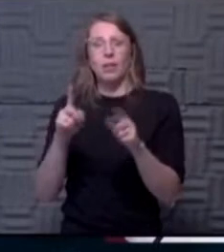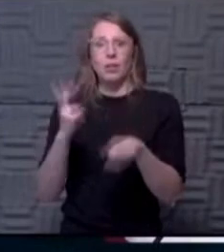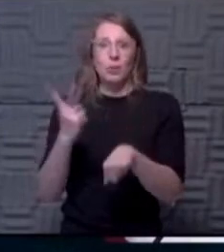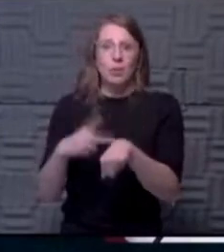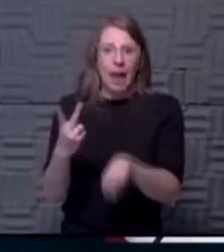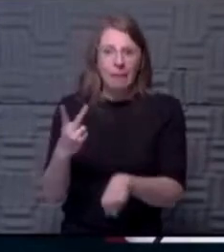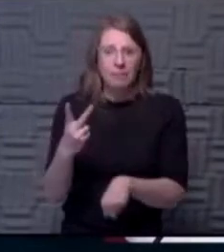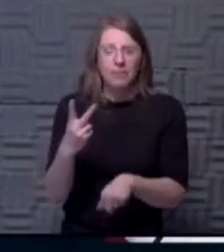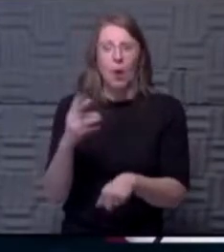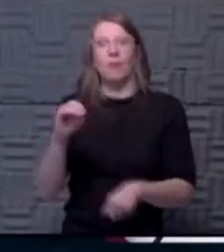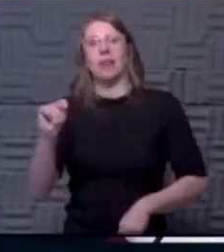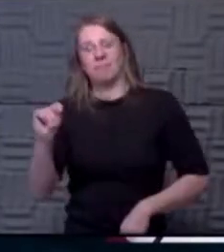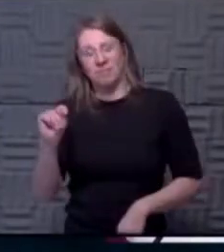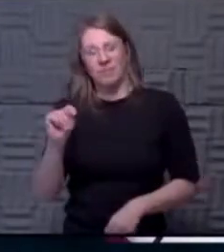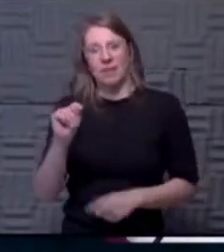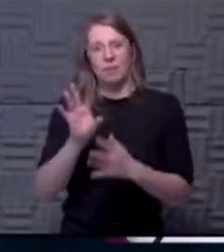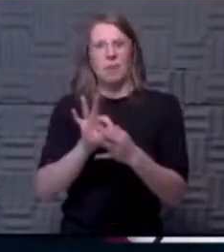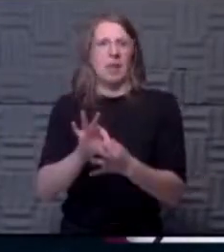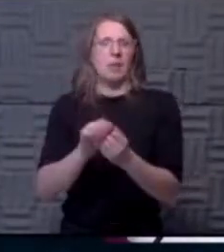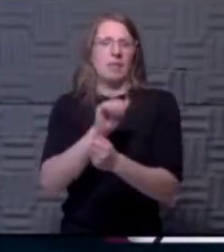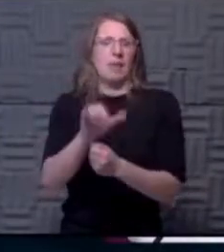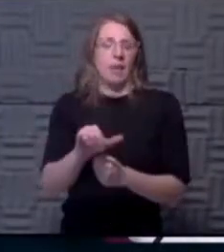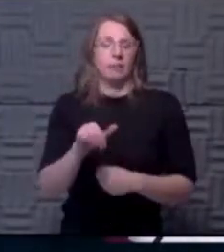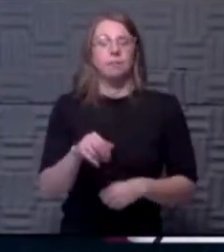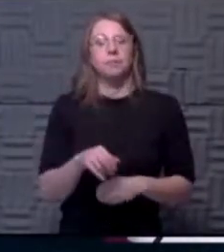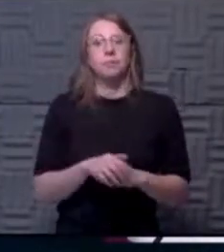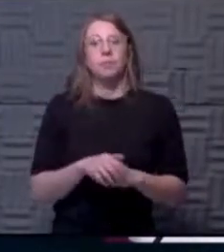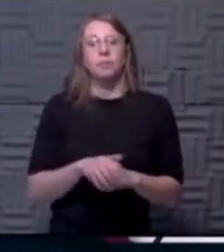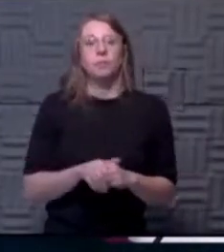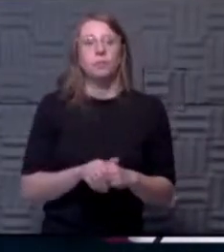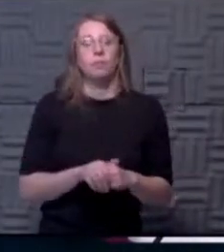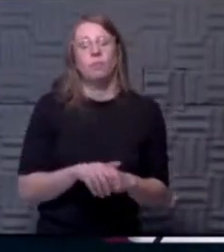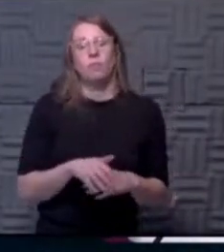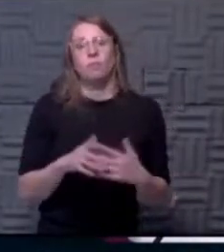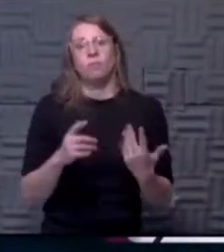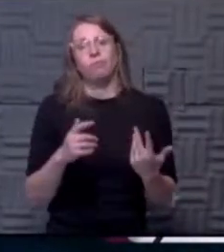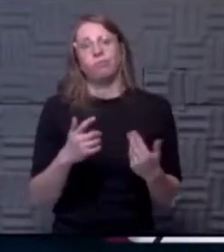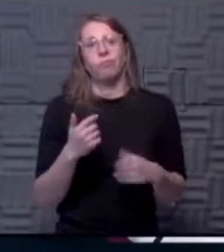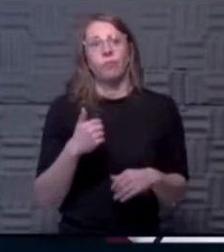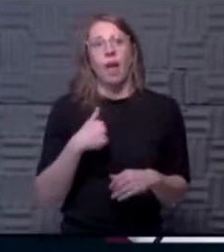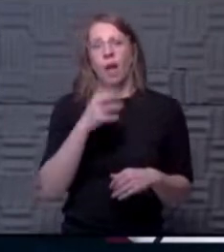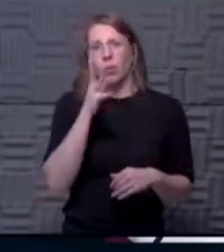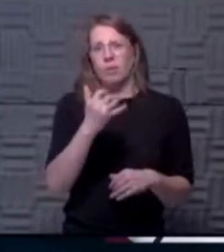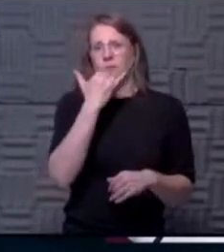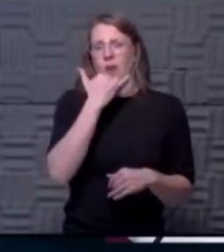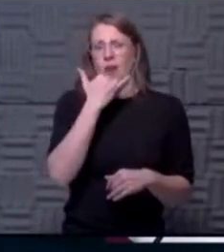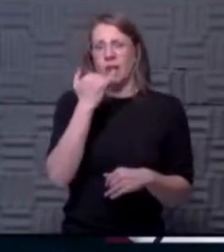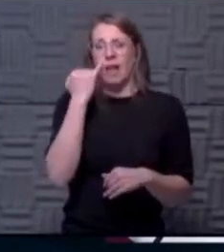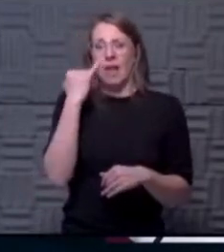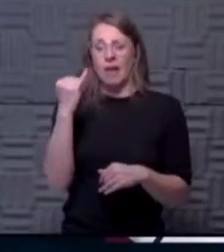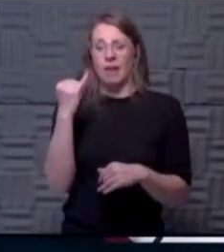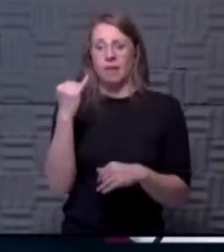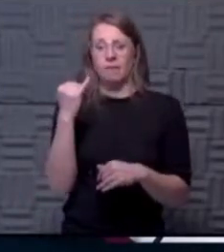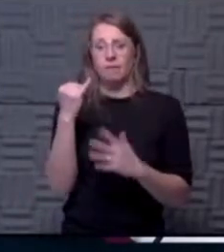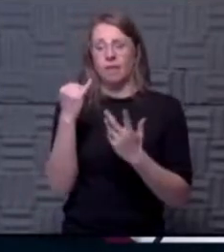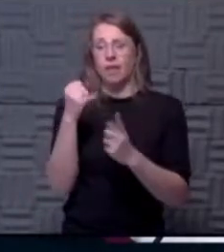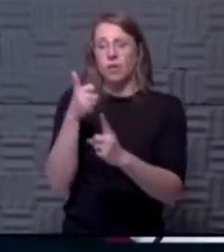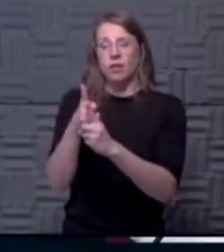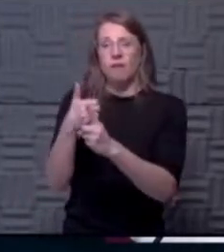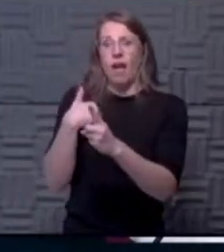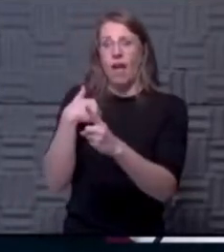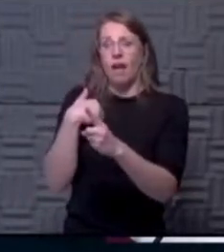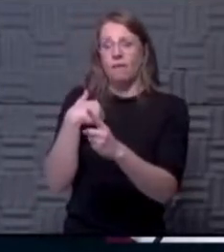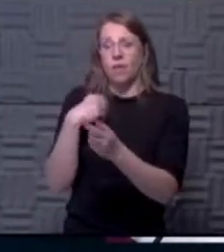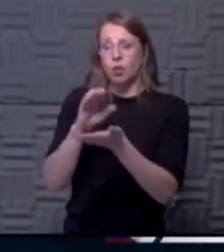You know, in that vein, well, number one, I would be remiss if I didn't say, if you've got any doses, we'll take them. We got people lined